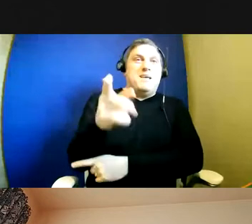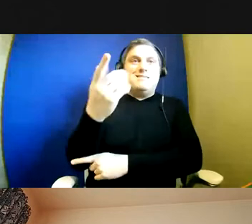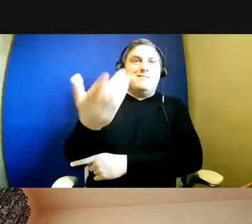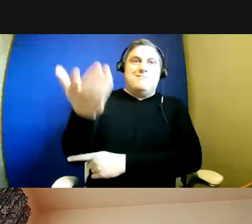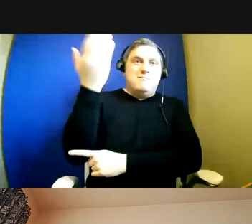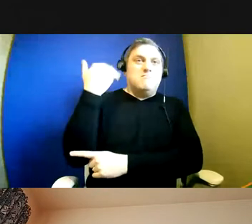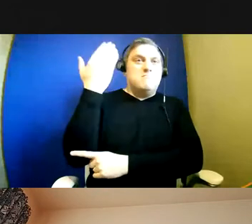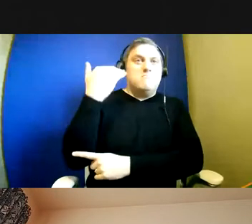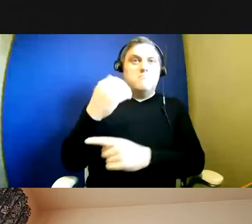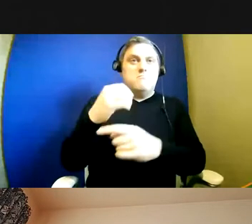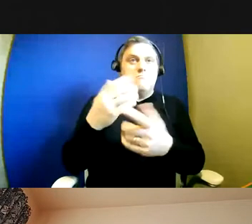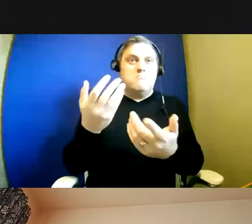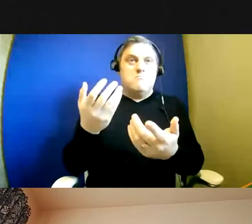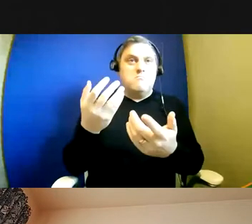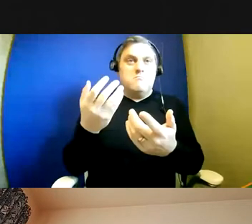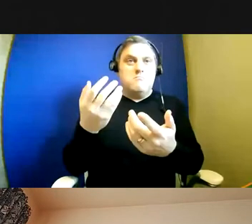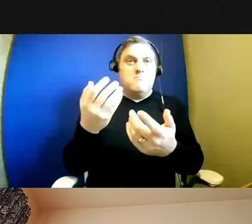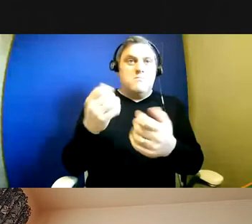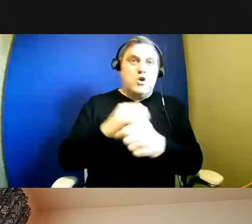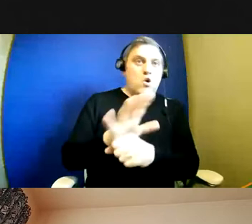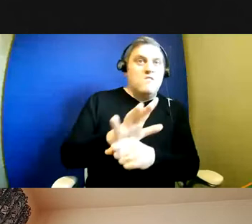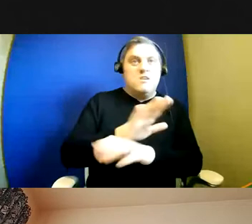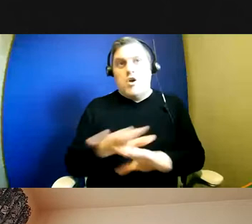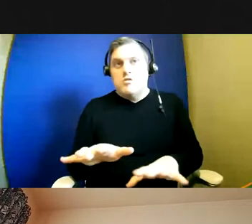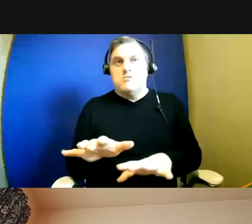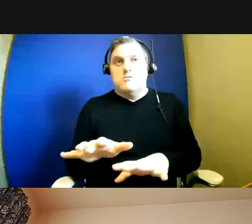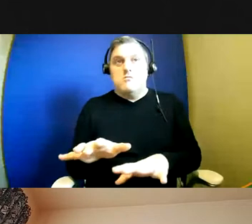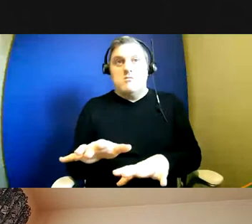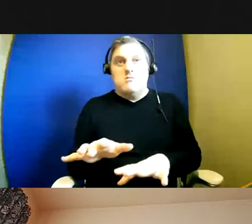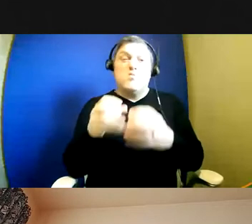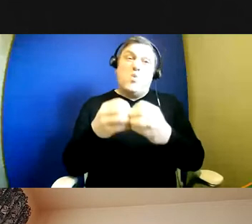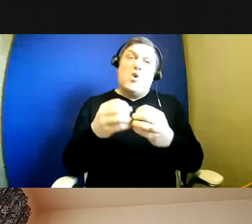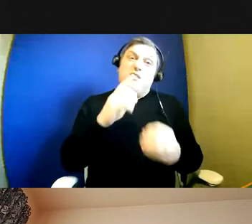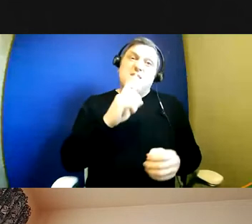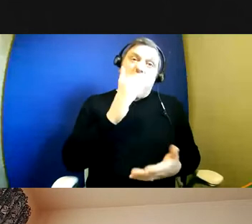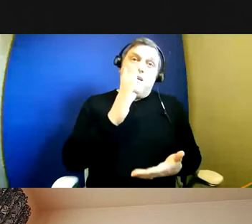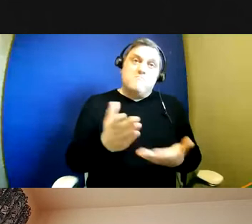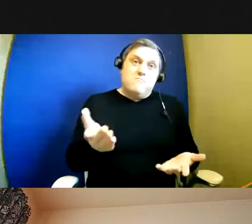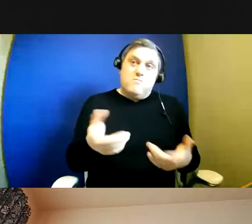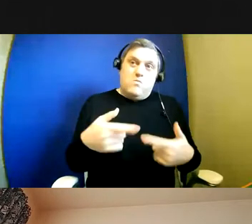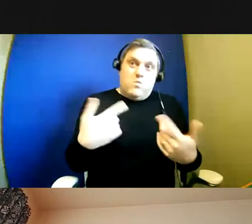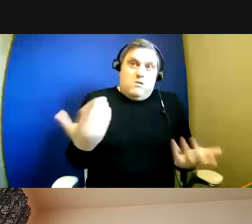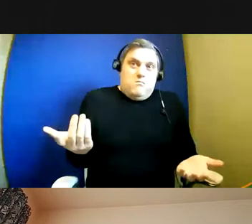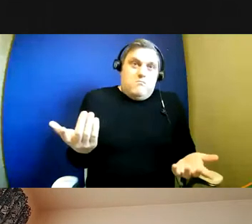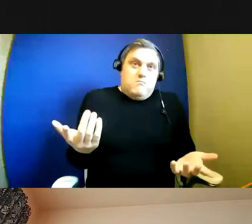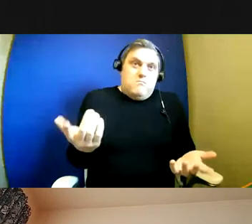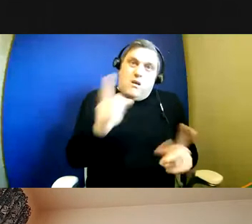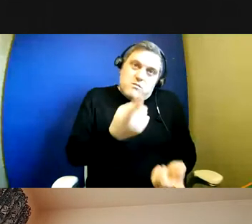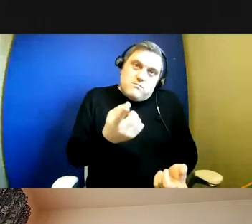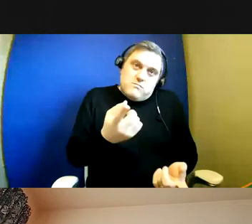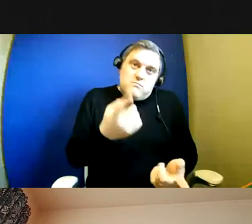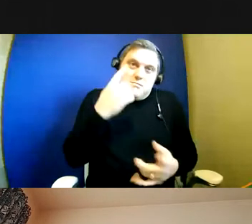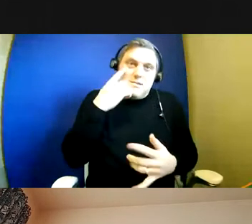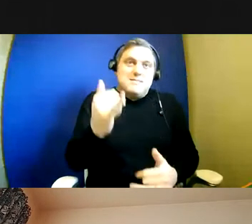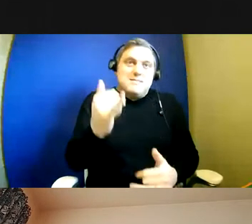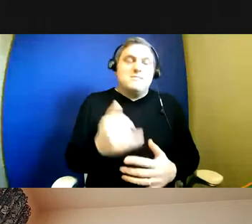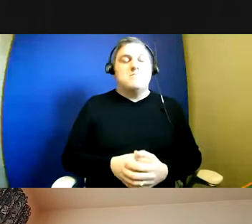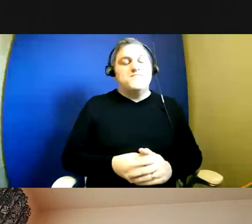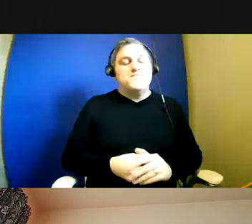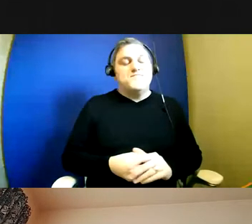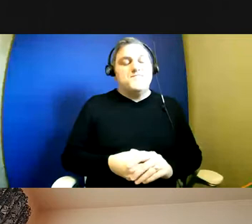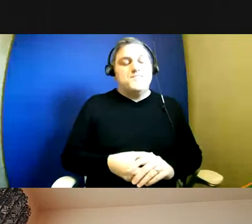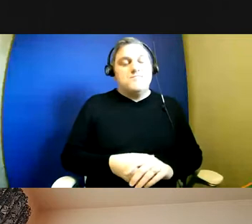or dispute whether you've had COVID. So it's probably worth just pointing that out. Thank you. Okay, and then we've had